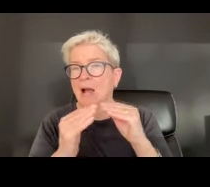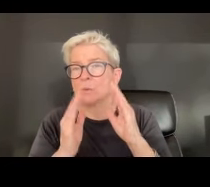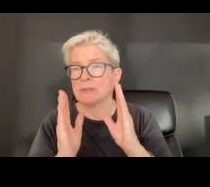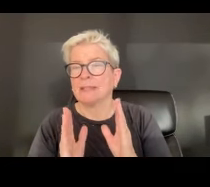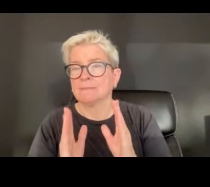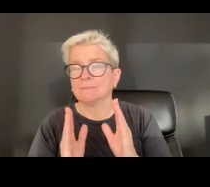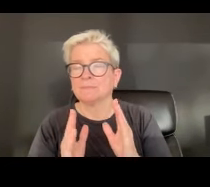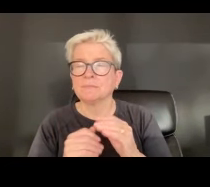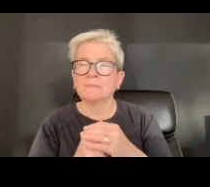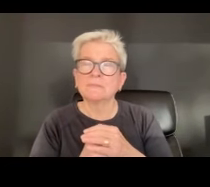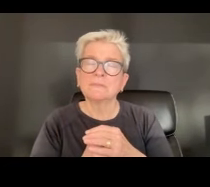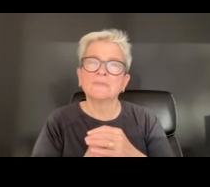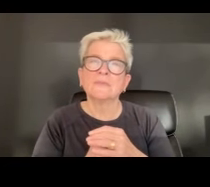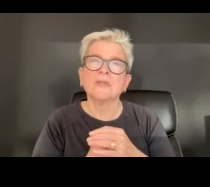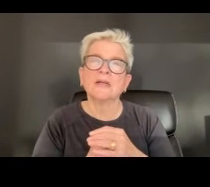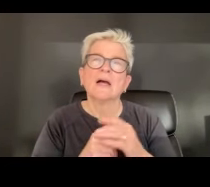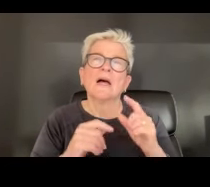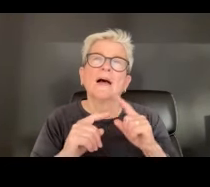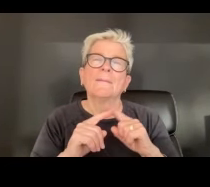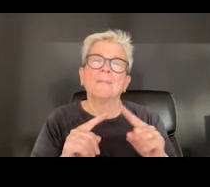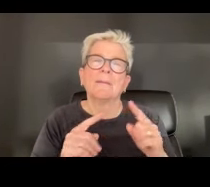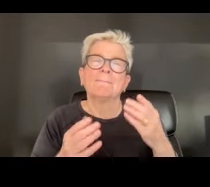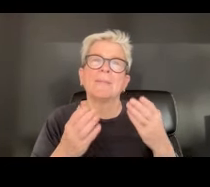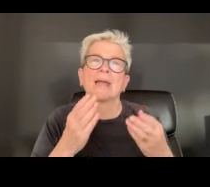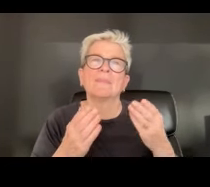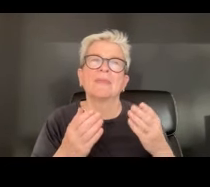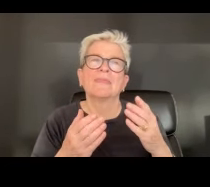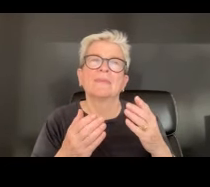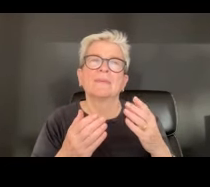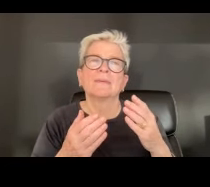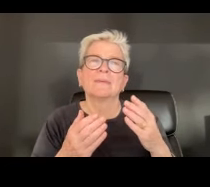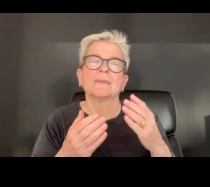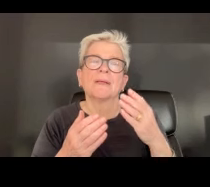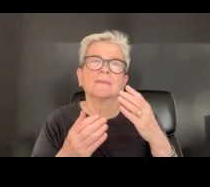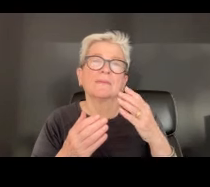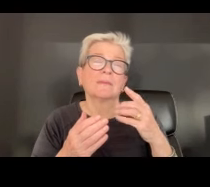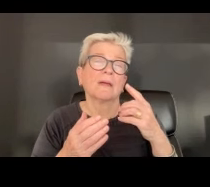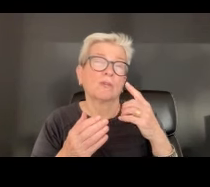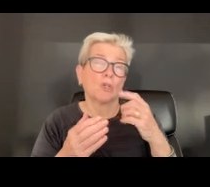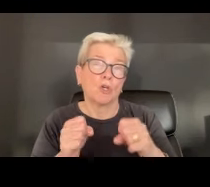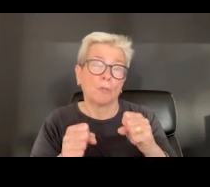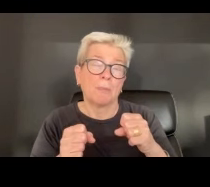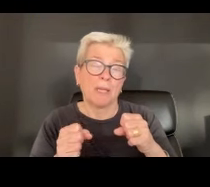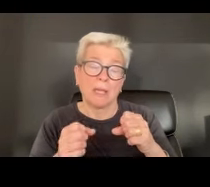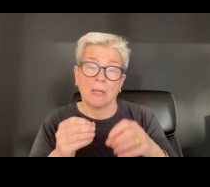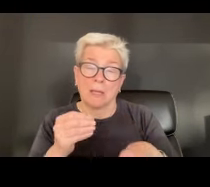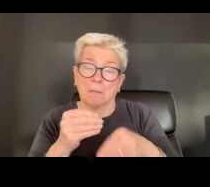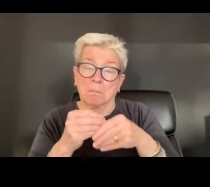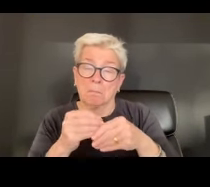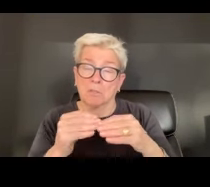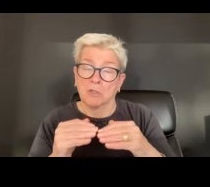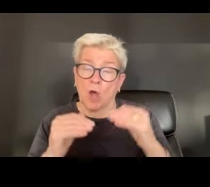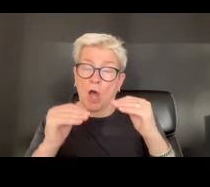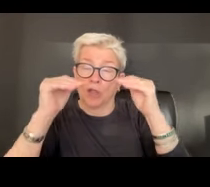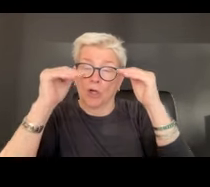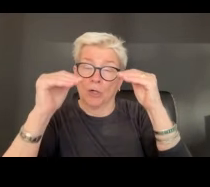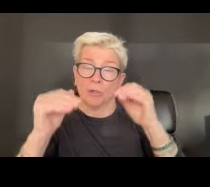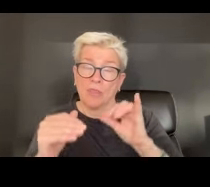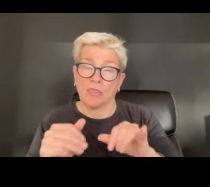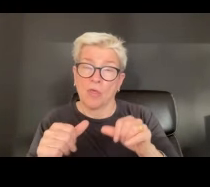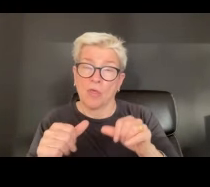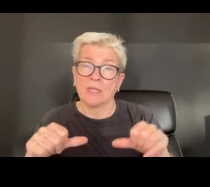Maybe it might be about whether that is the possibility of going taller in those areas. But overall, I guess there's a balance, and